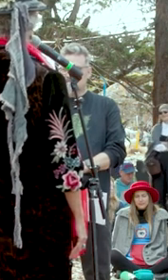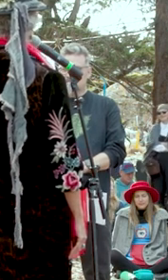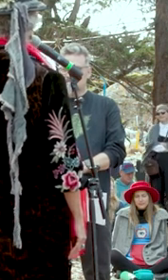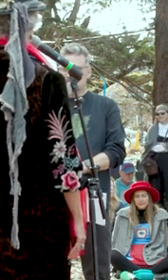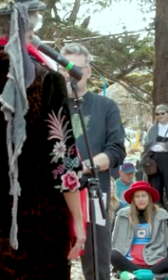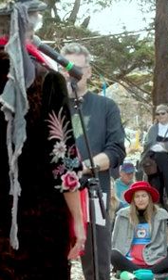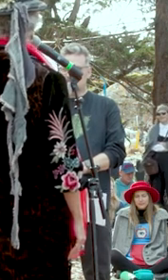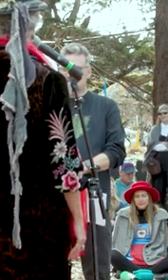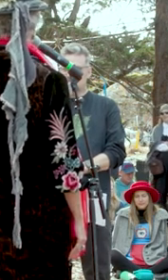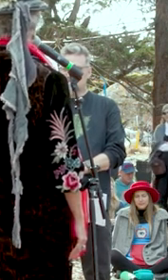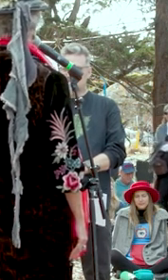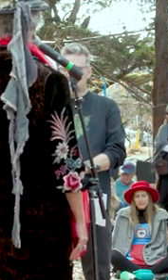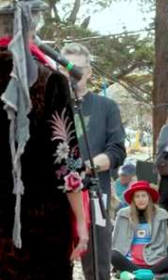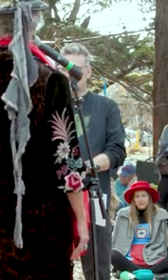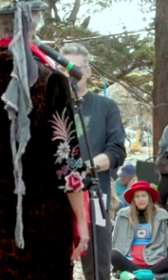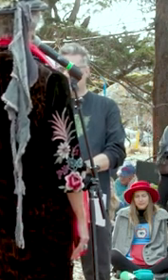Shireen Abu Ekla,